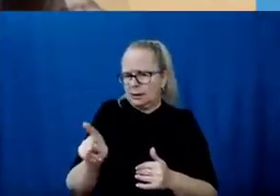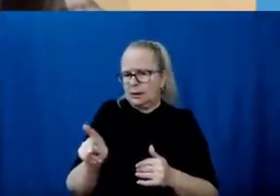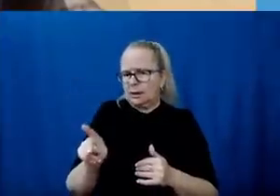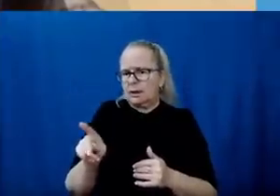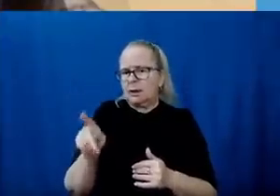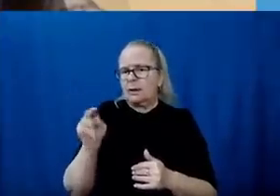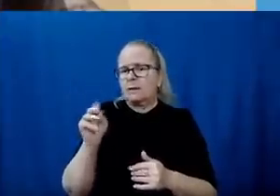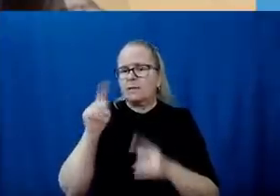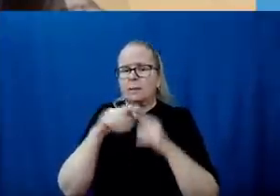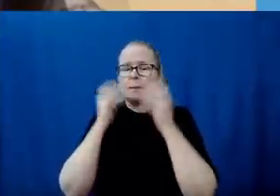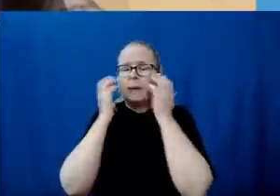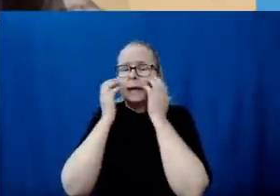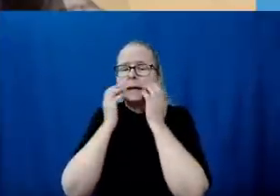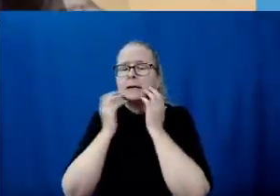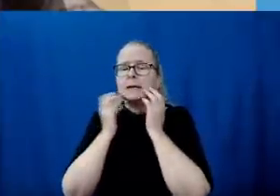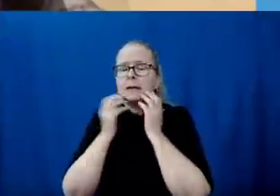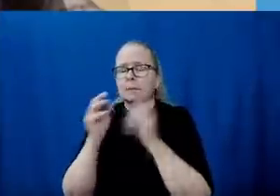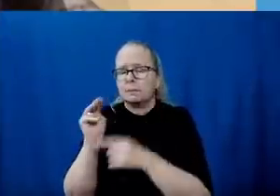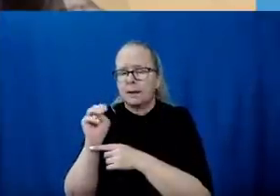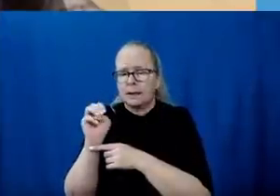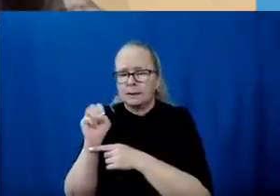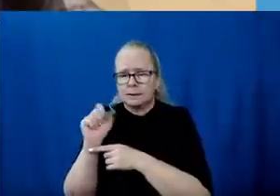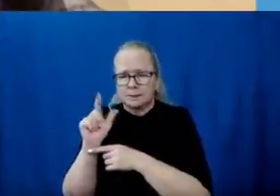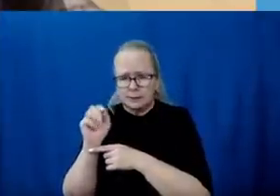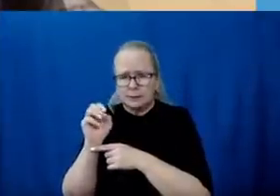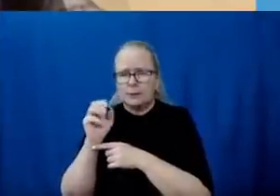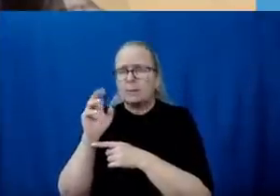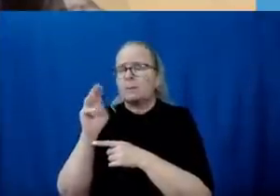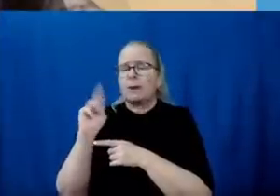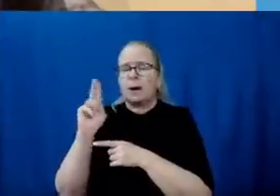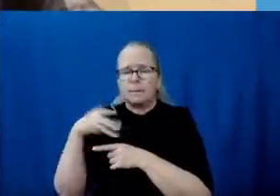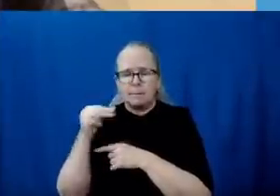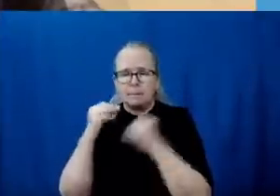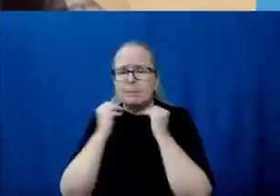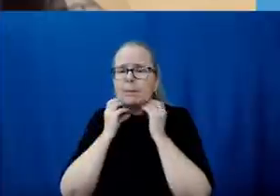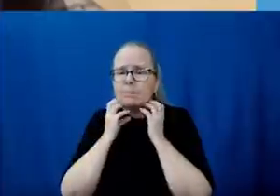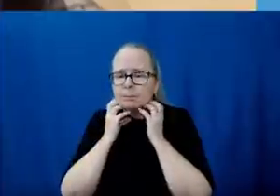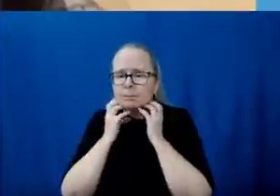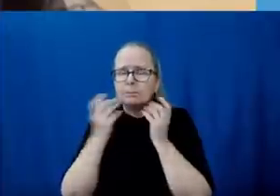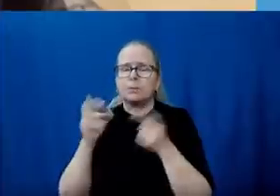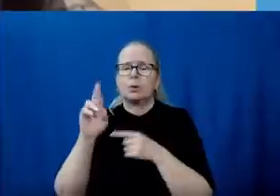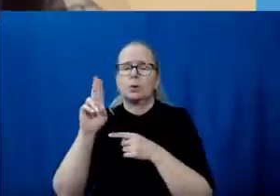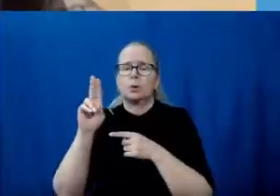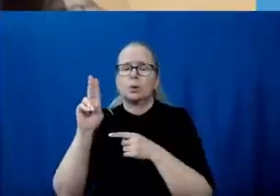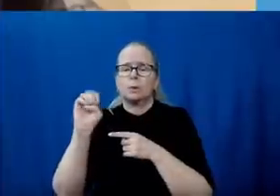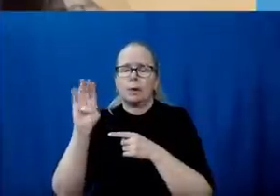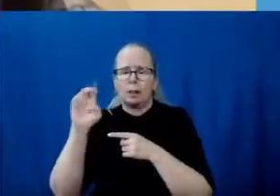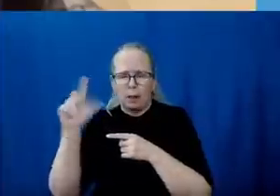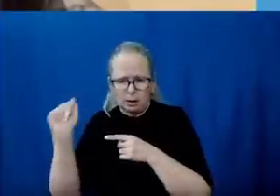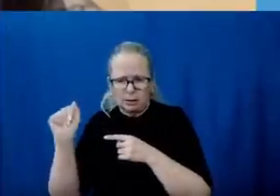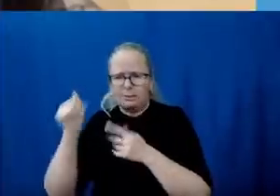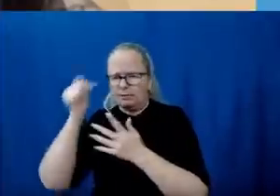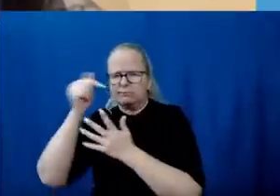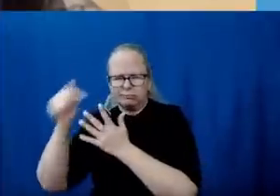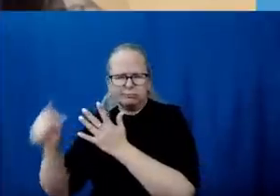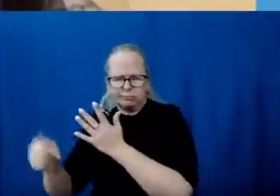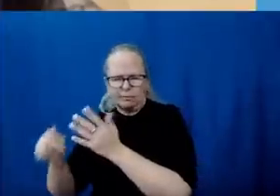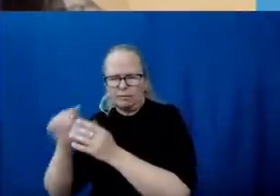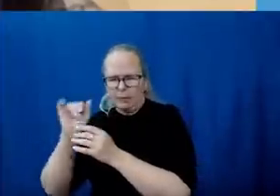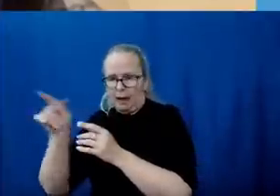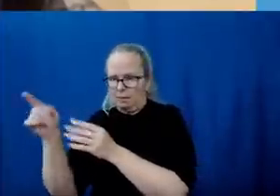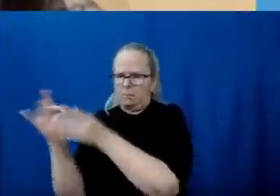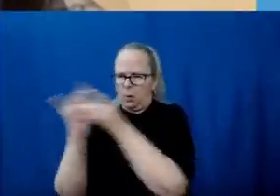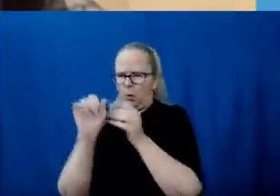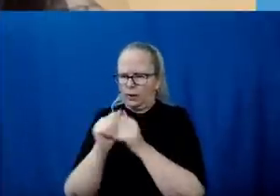measles, mumps, and rubella, which would be highly amenable. And then drugs. So we talked about